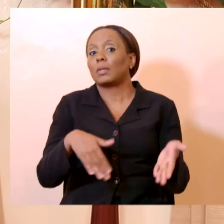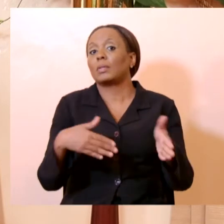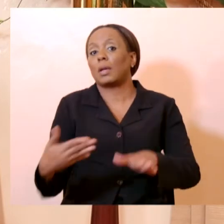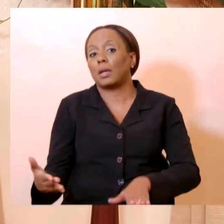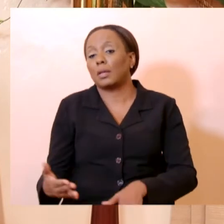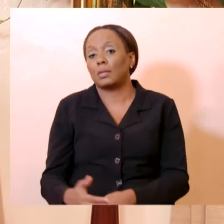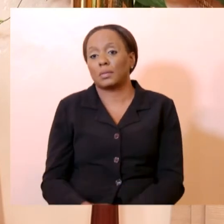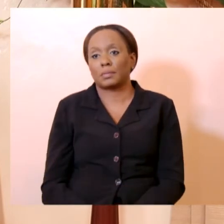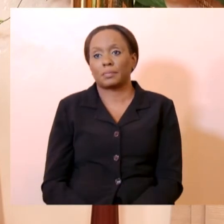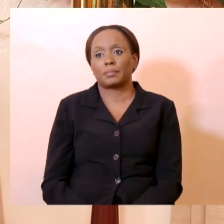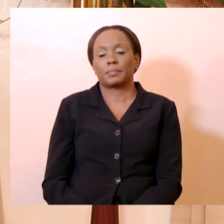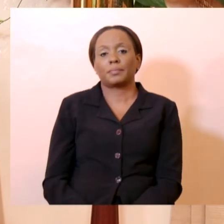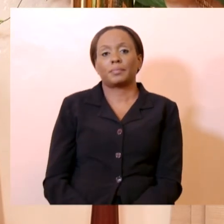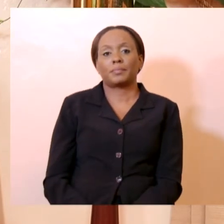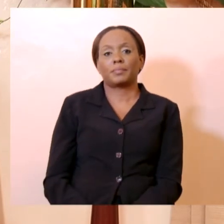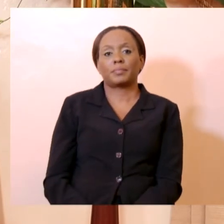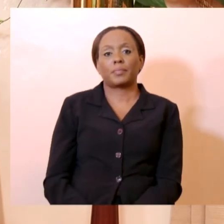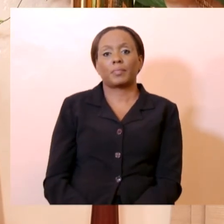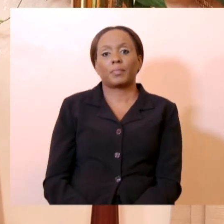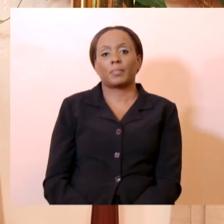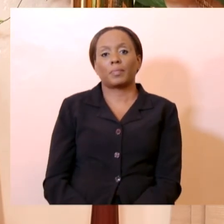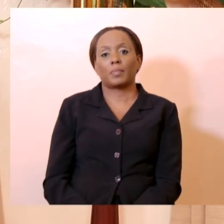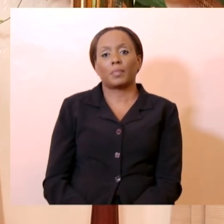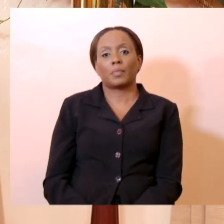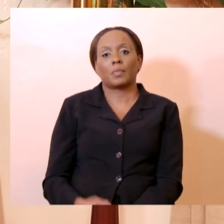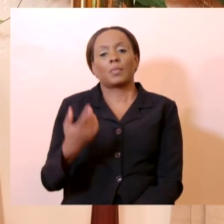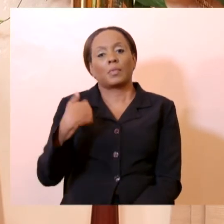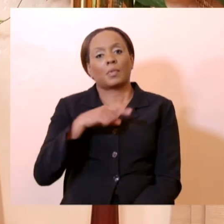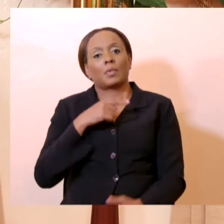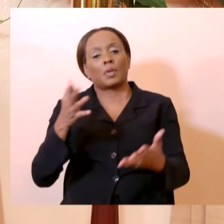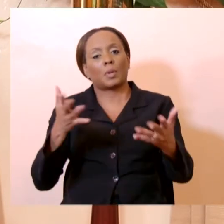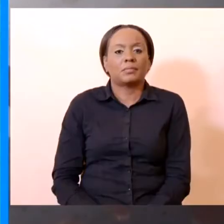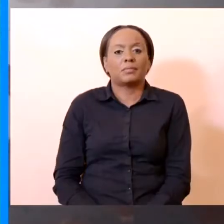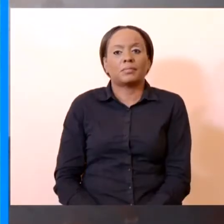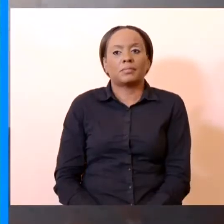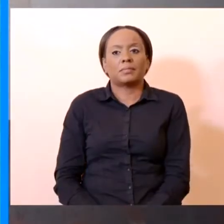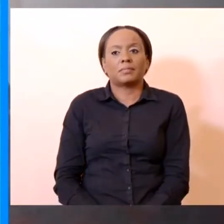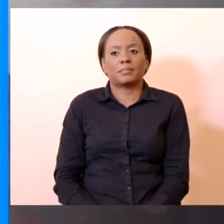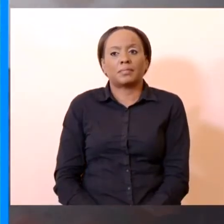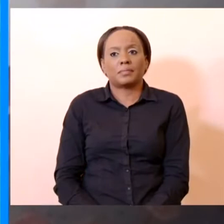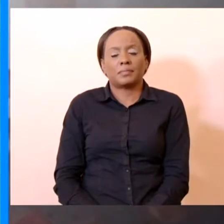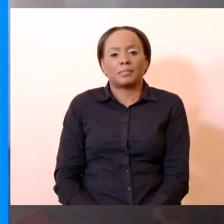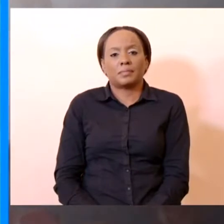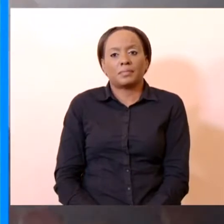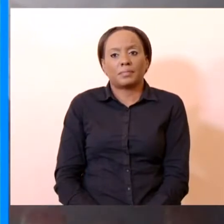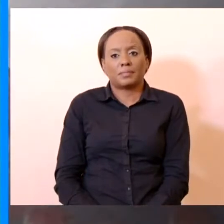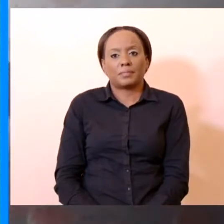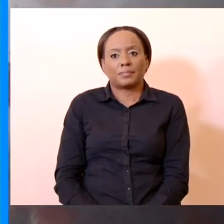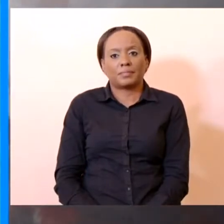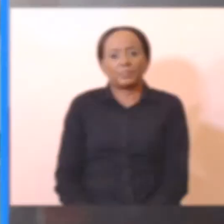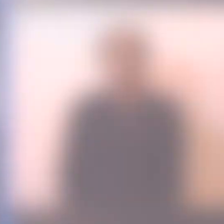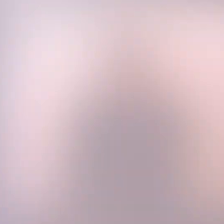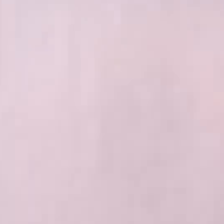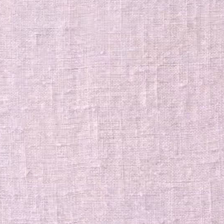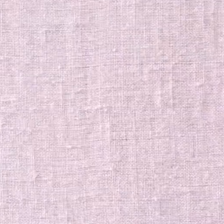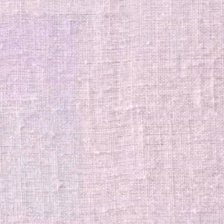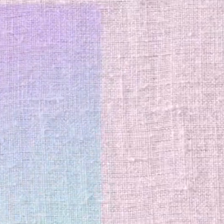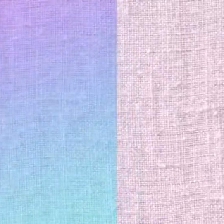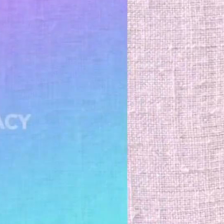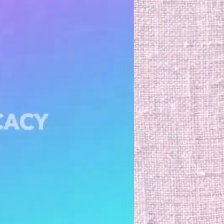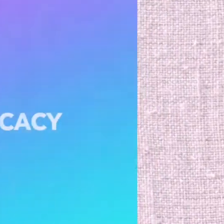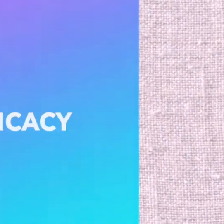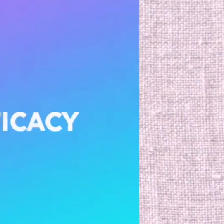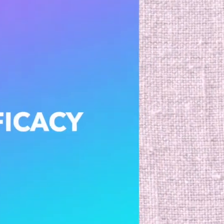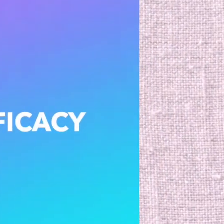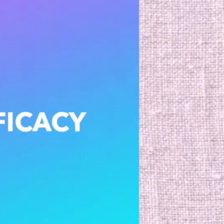what we want at the end of the day, for the vaccine to save lives. All of the coronavirus vaccines to